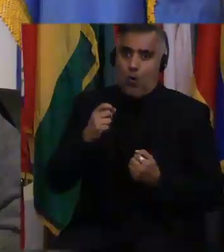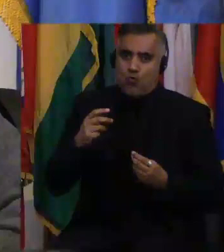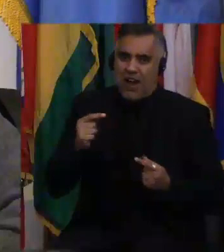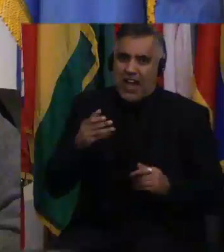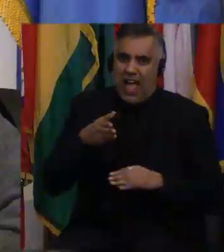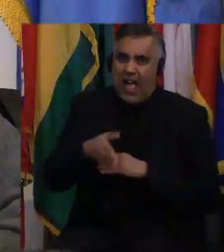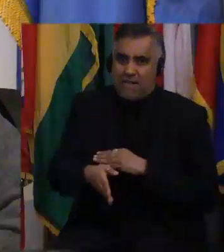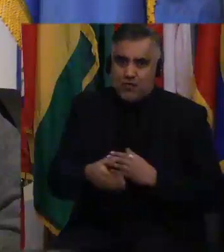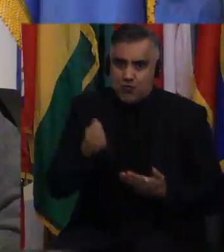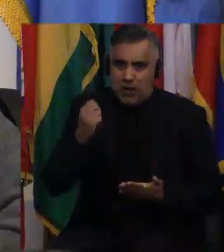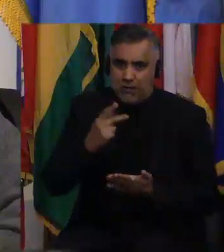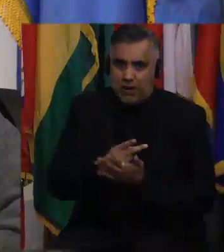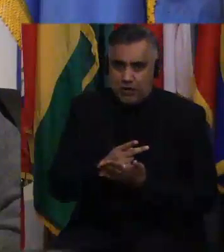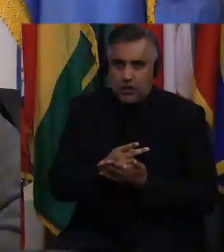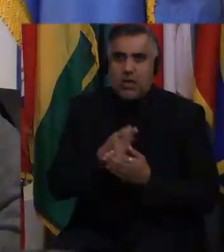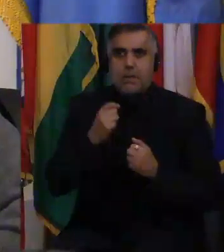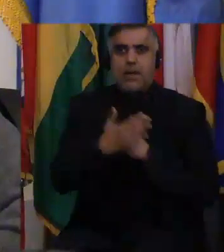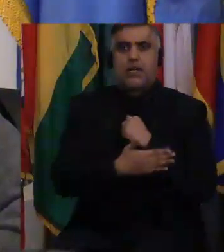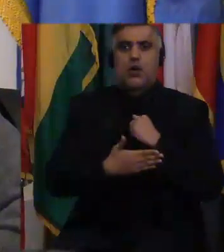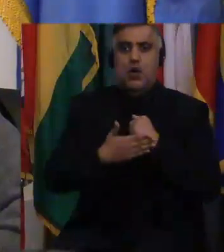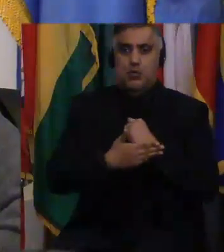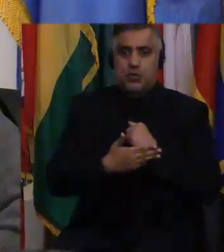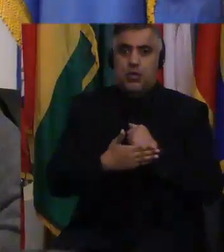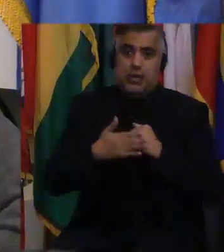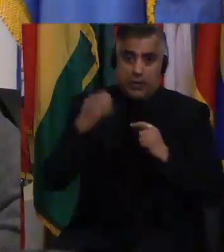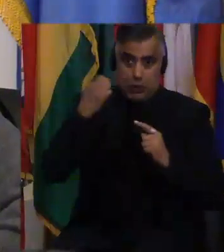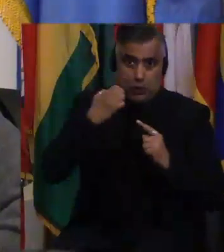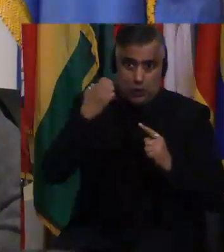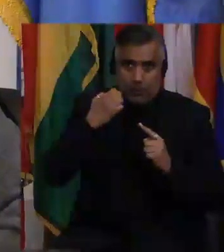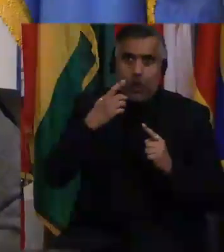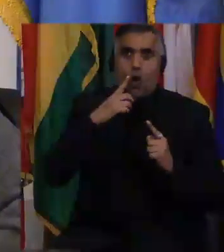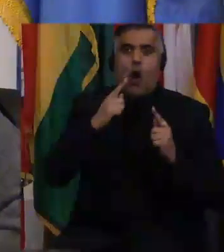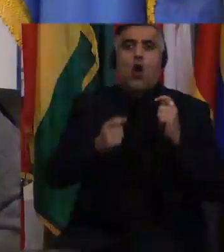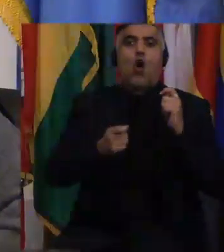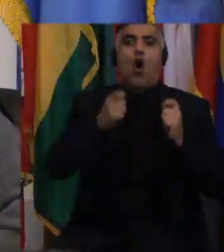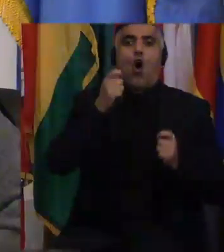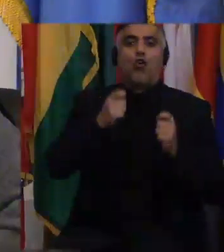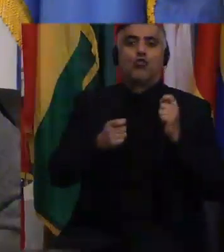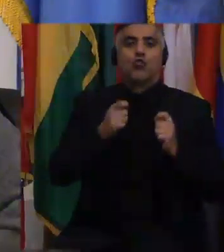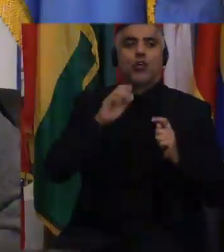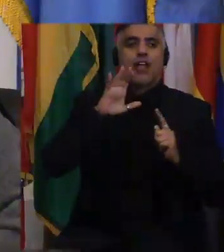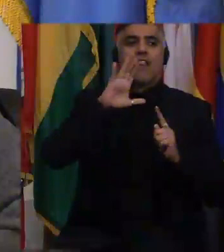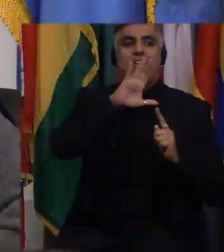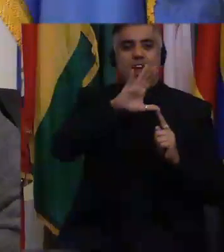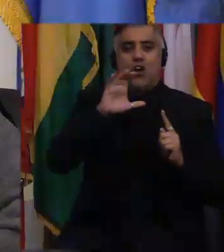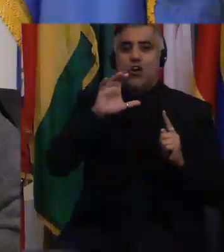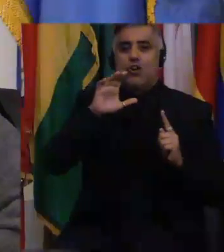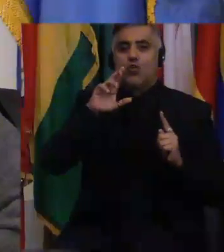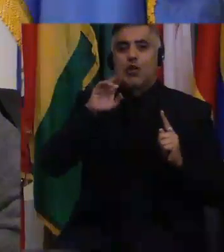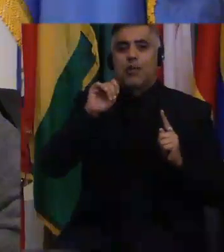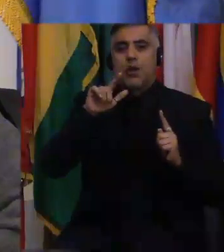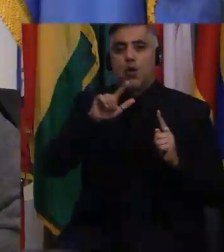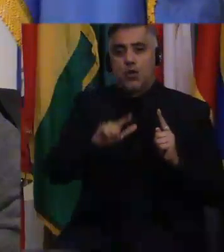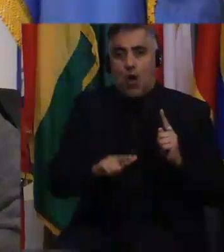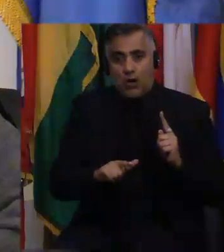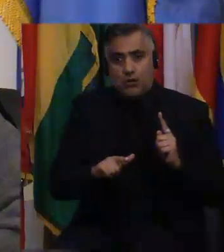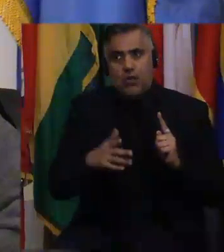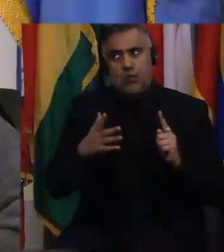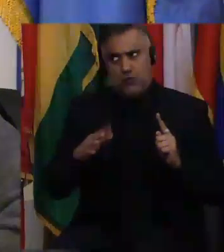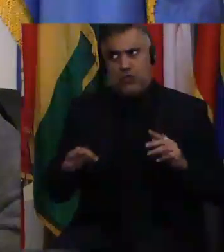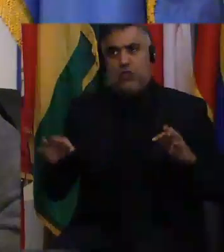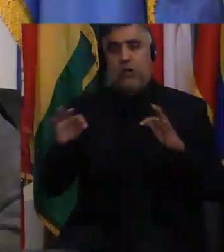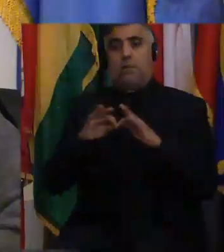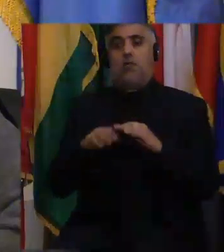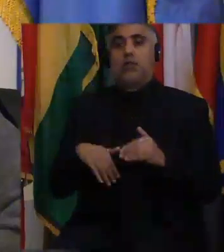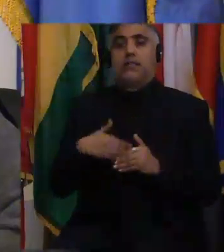immediately after ratification are actually in Europe altering their criminal laws, which is a very